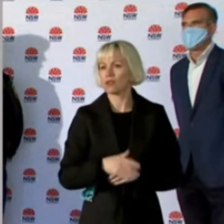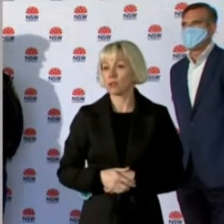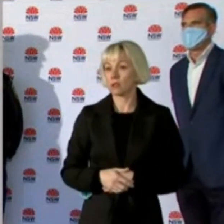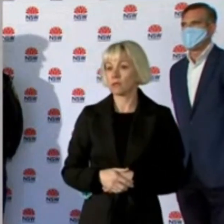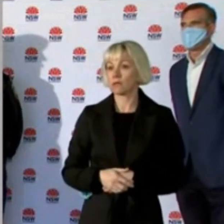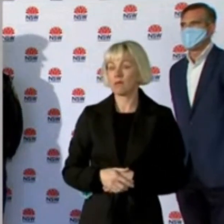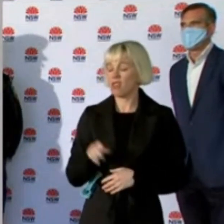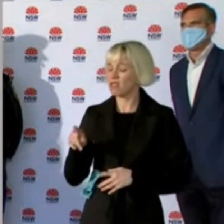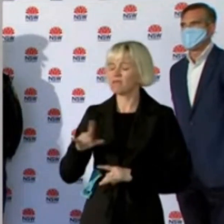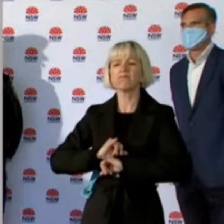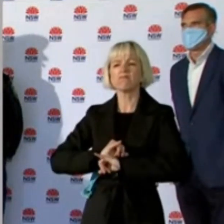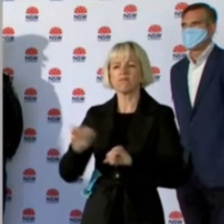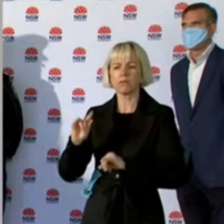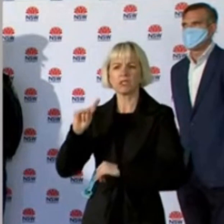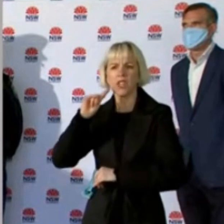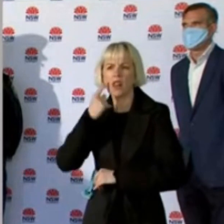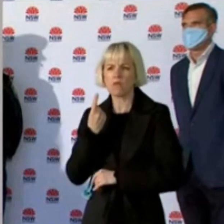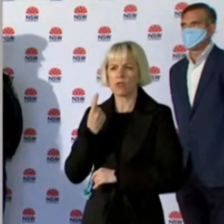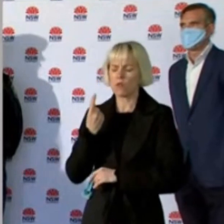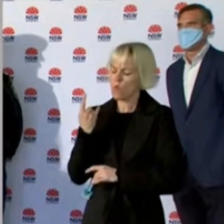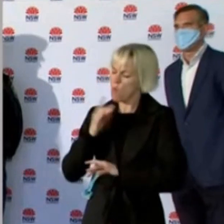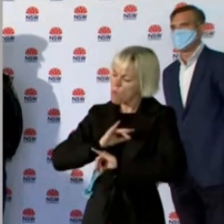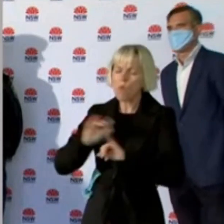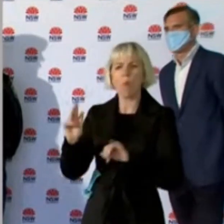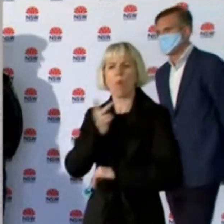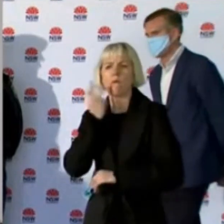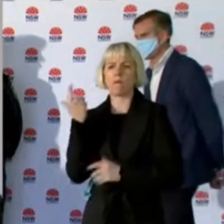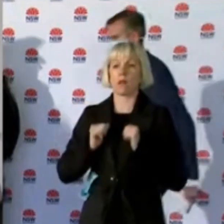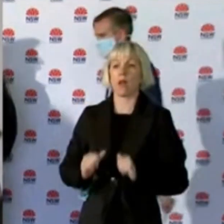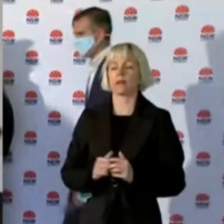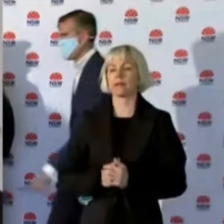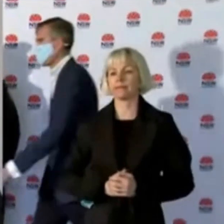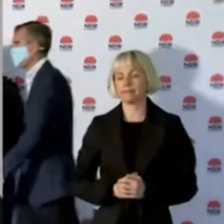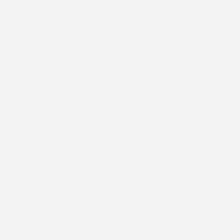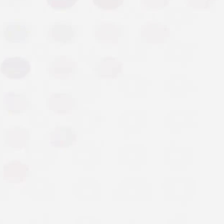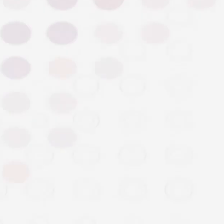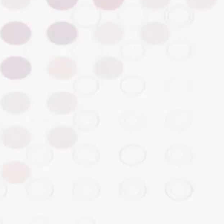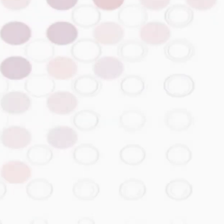careless and deliberate, and they'll feel the full brunt of the law. Thanks, everybody.